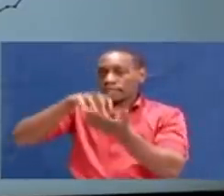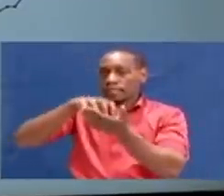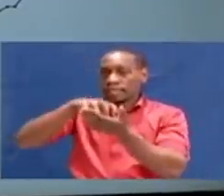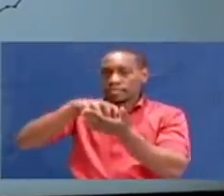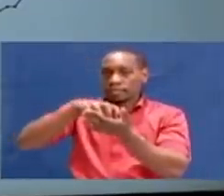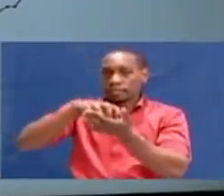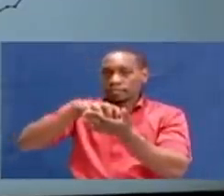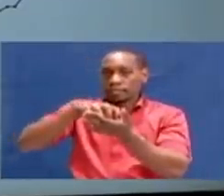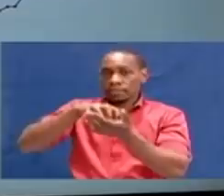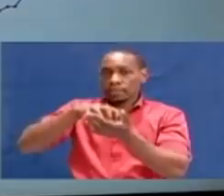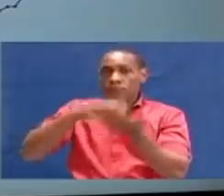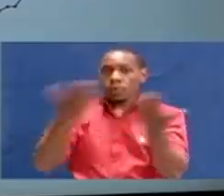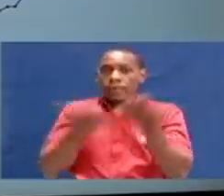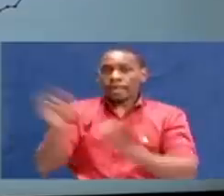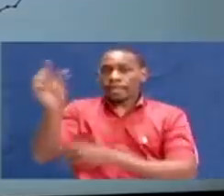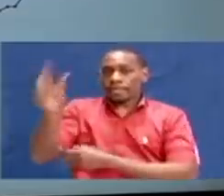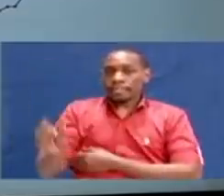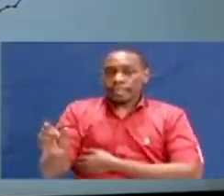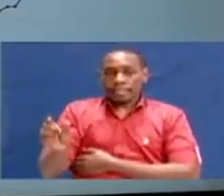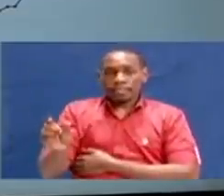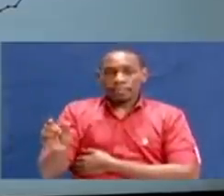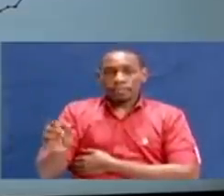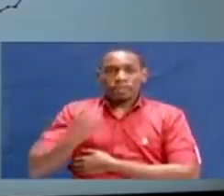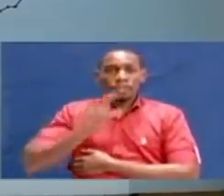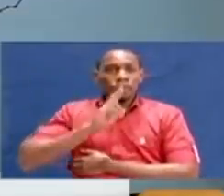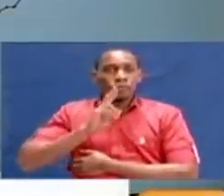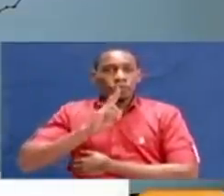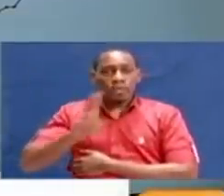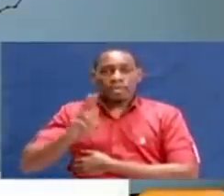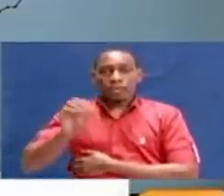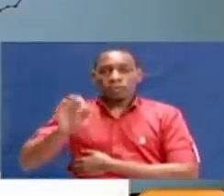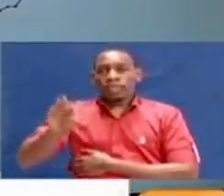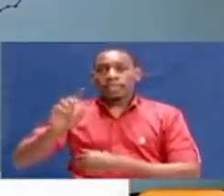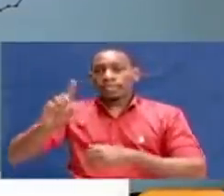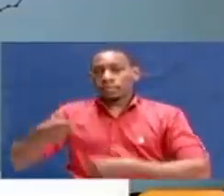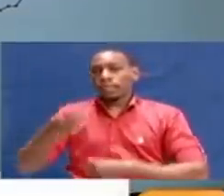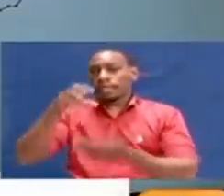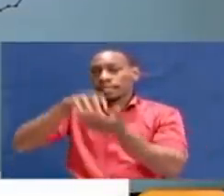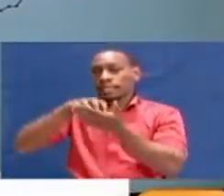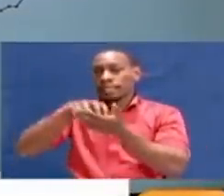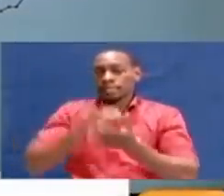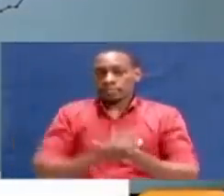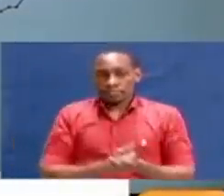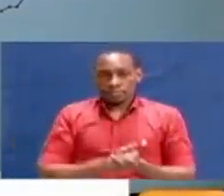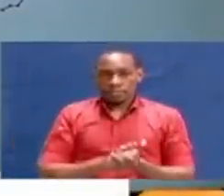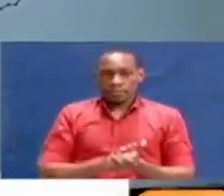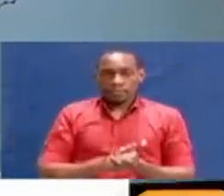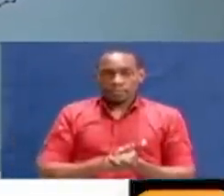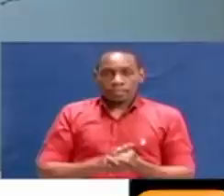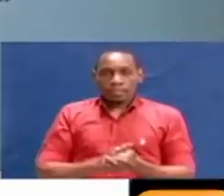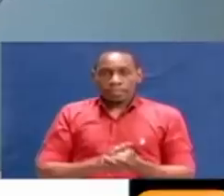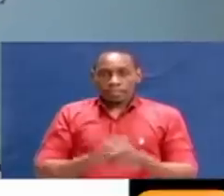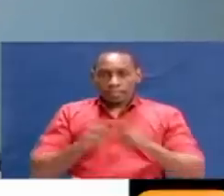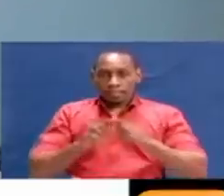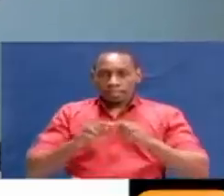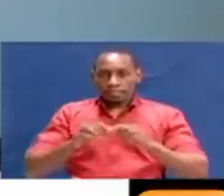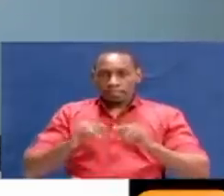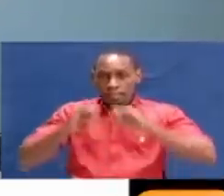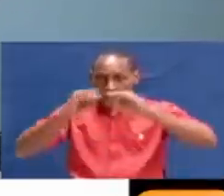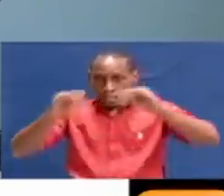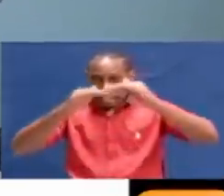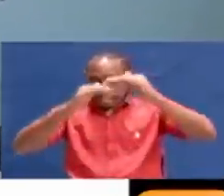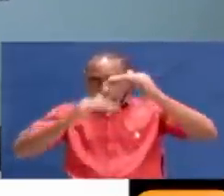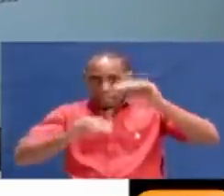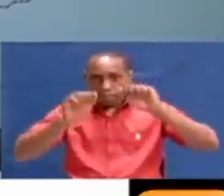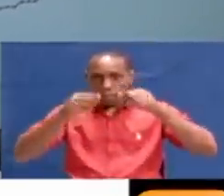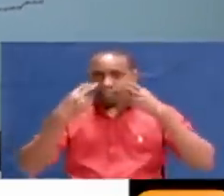cases. This is in Italy. You know, it's 203,000 cases. And when you come lower down, you